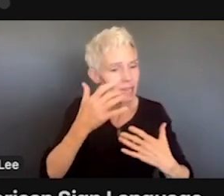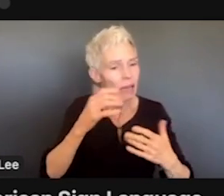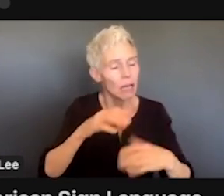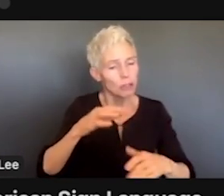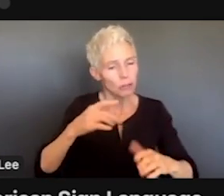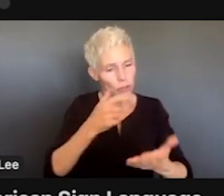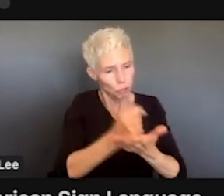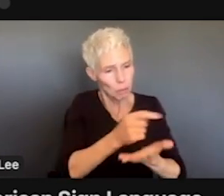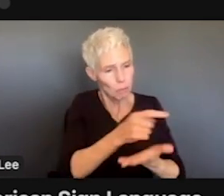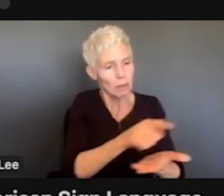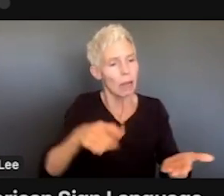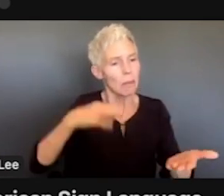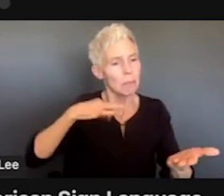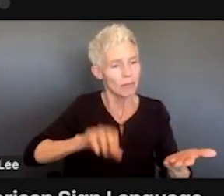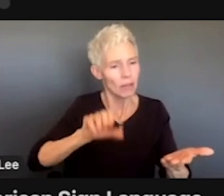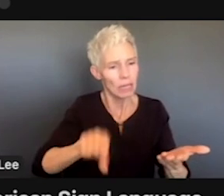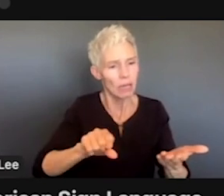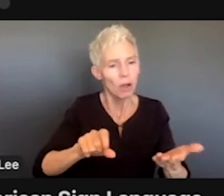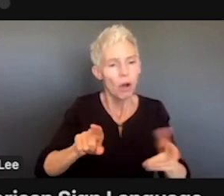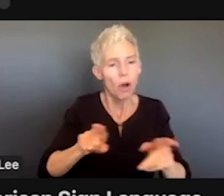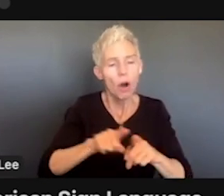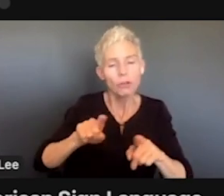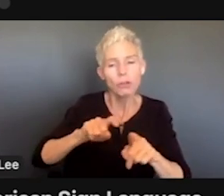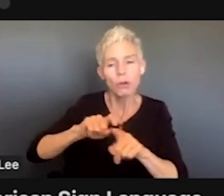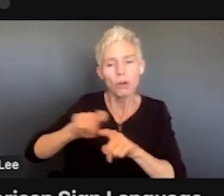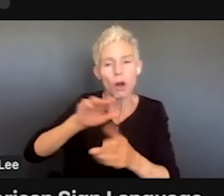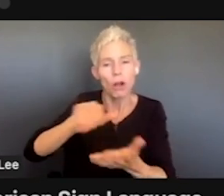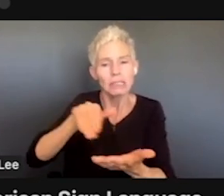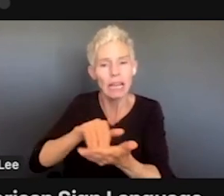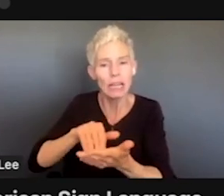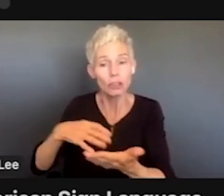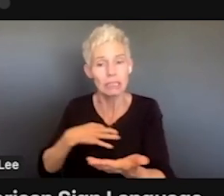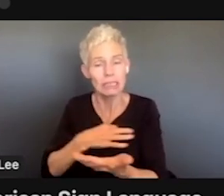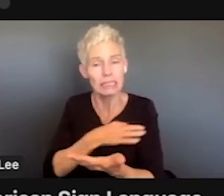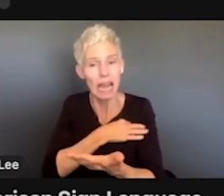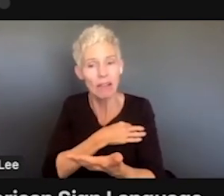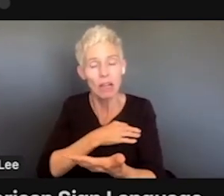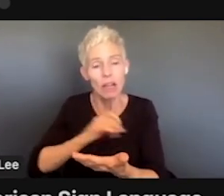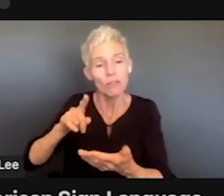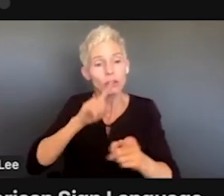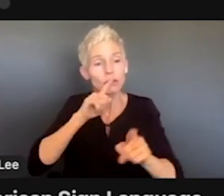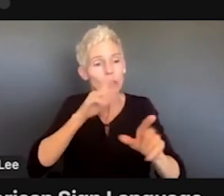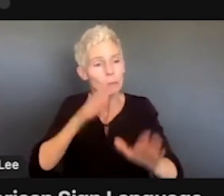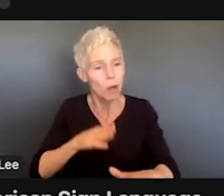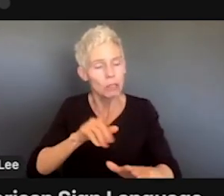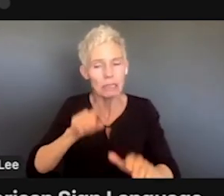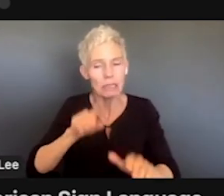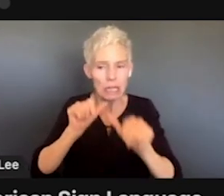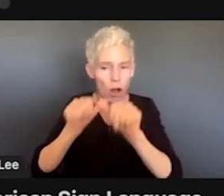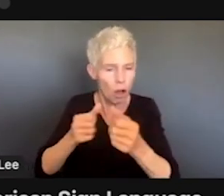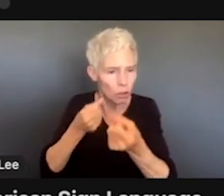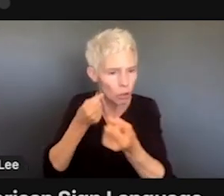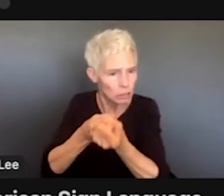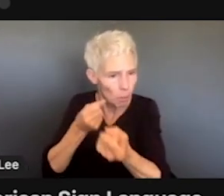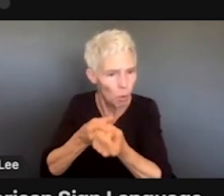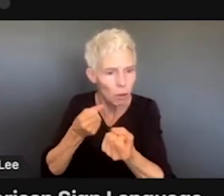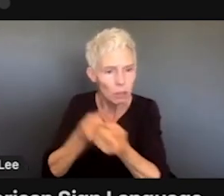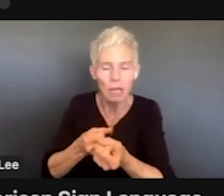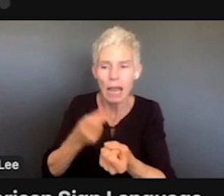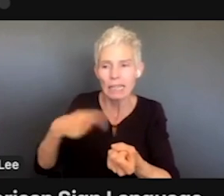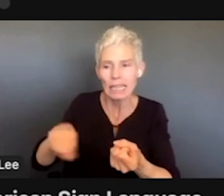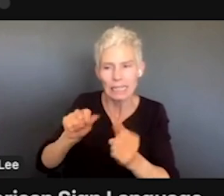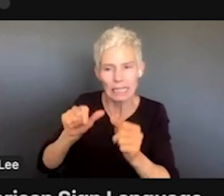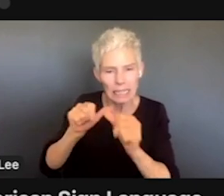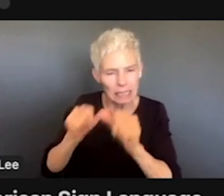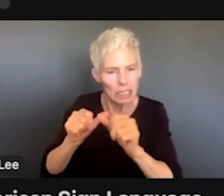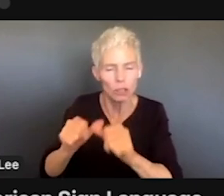that learn that call center staff and first responders need ongoing support and coaching to support individuals who may not use the spoken word to